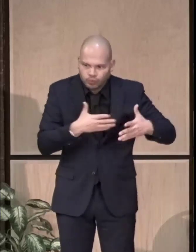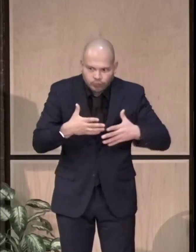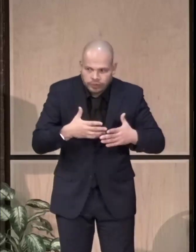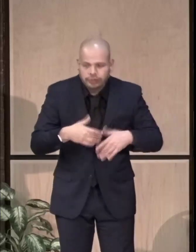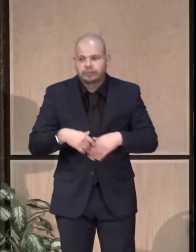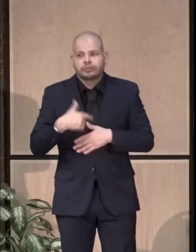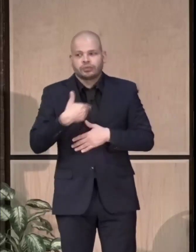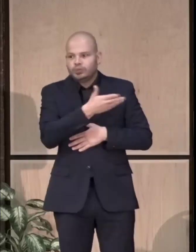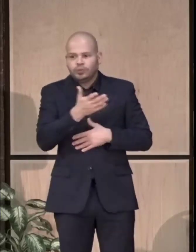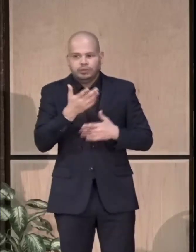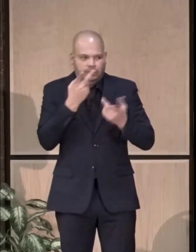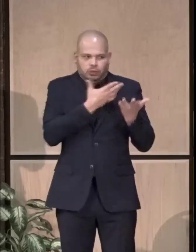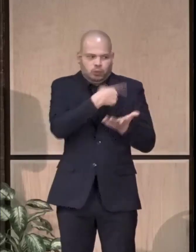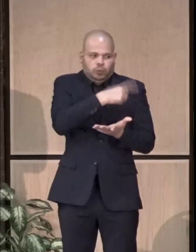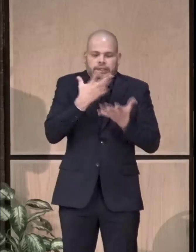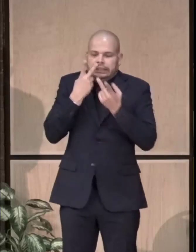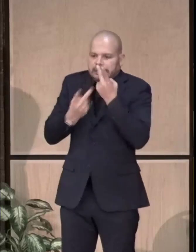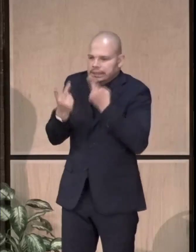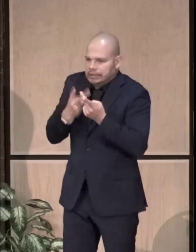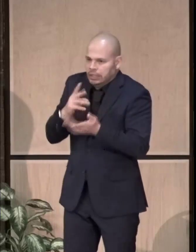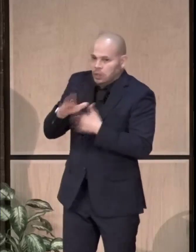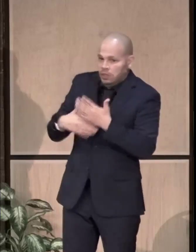And that was it.